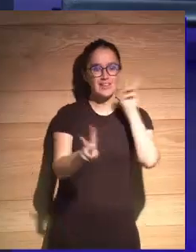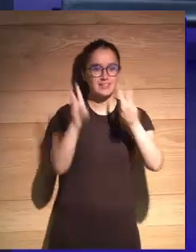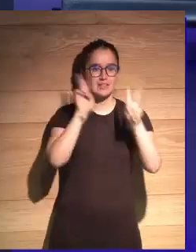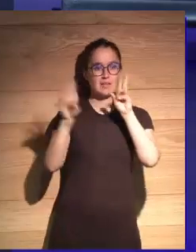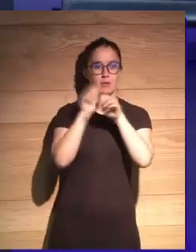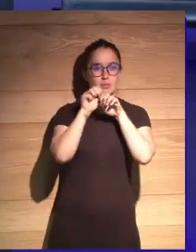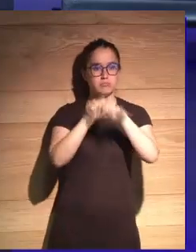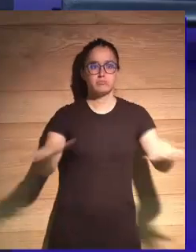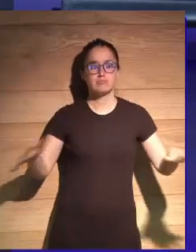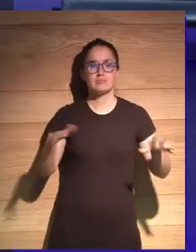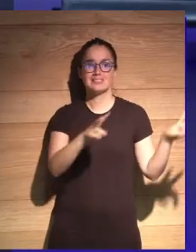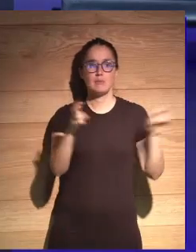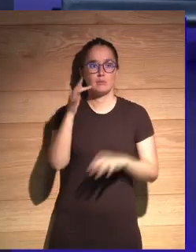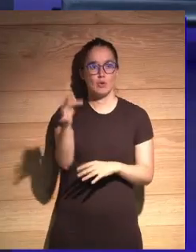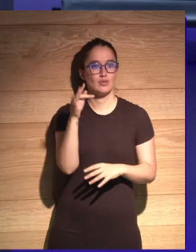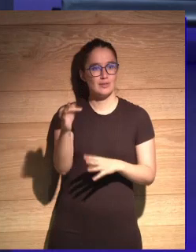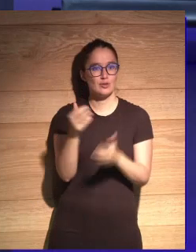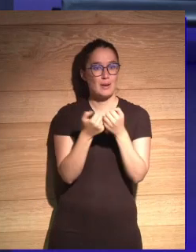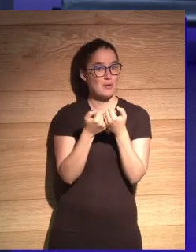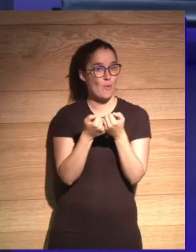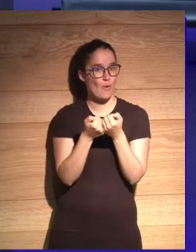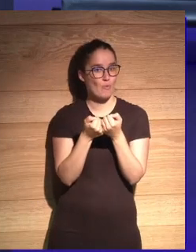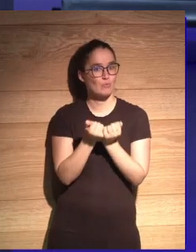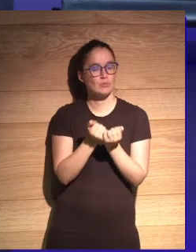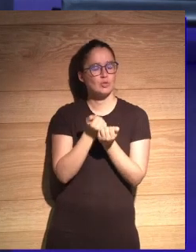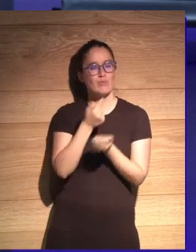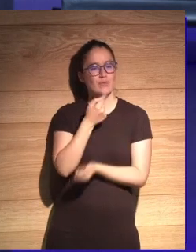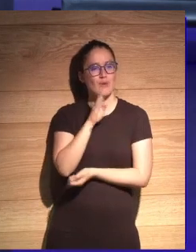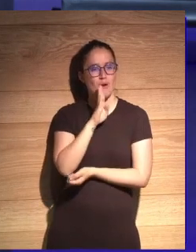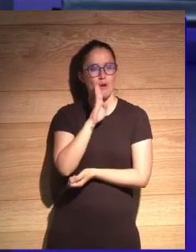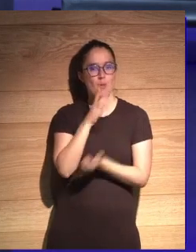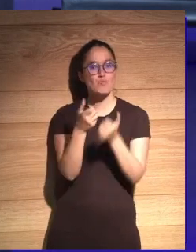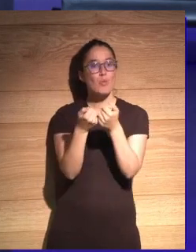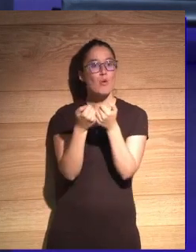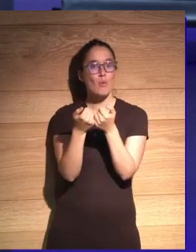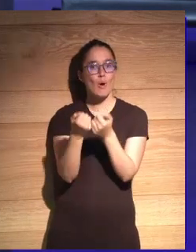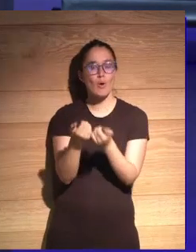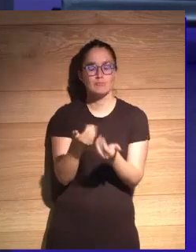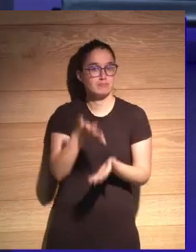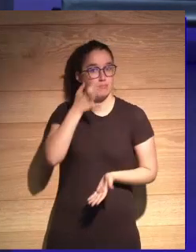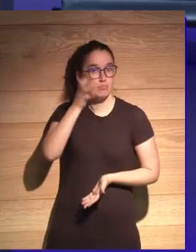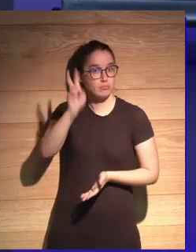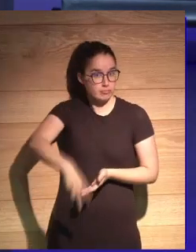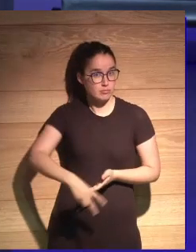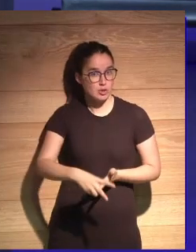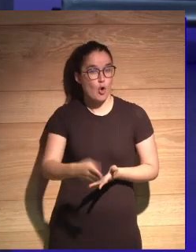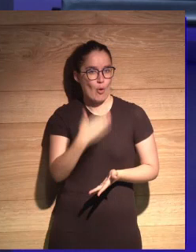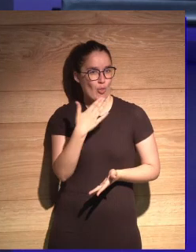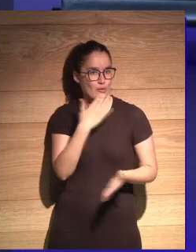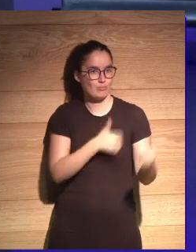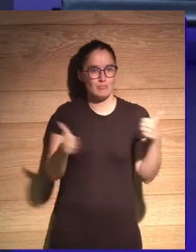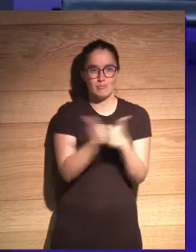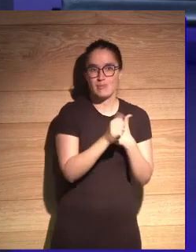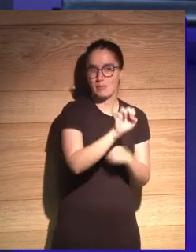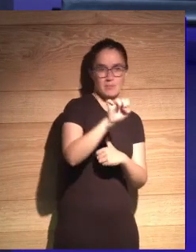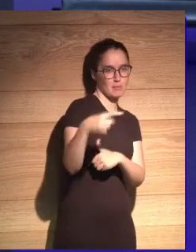And we also want to show the positive aspects of gaming, because I said gaming